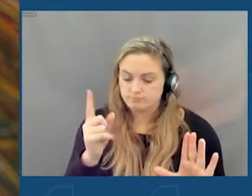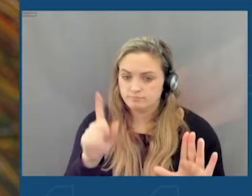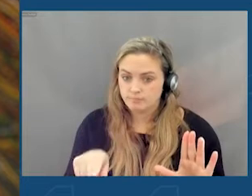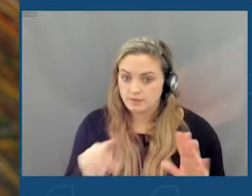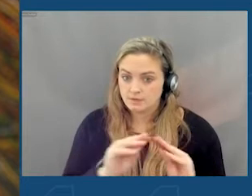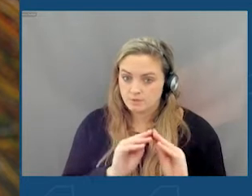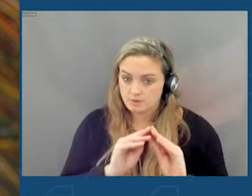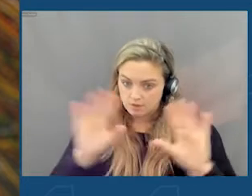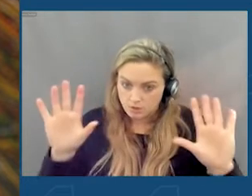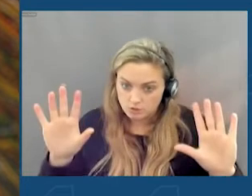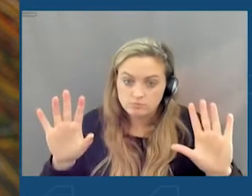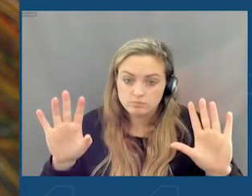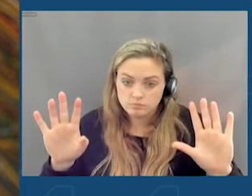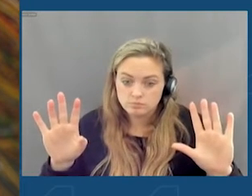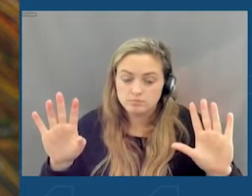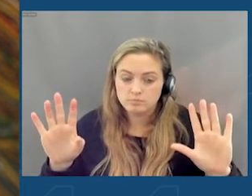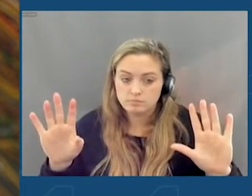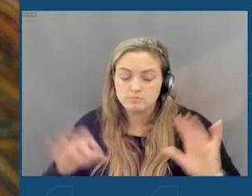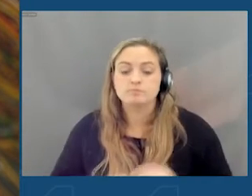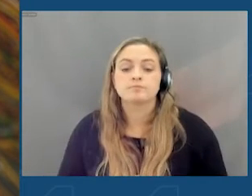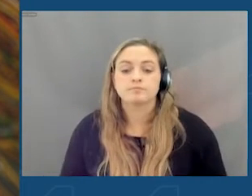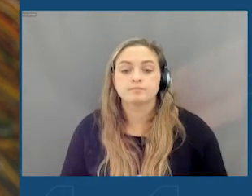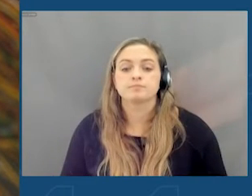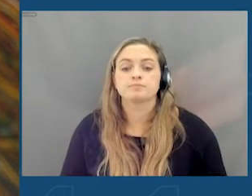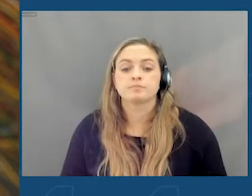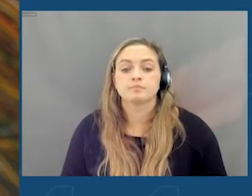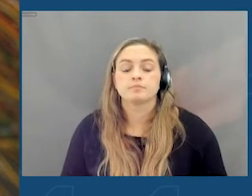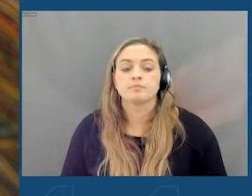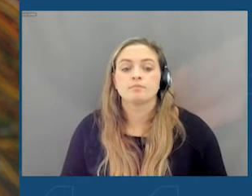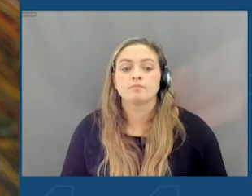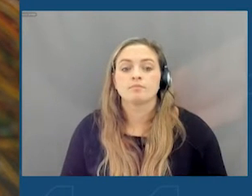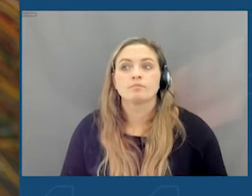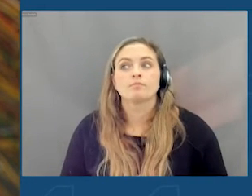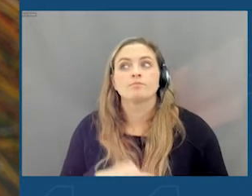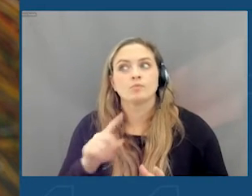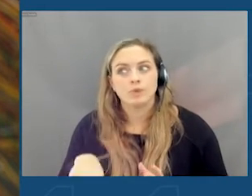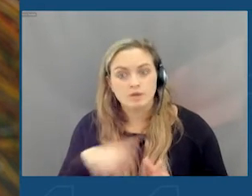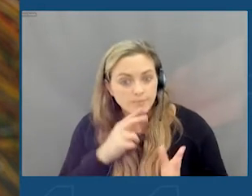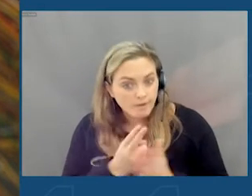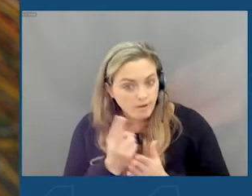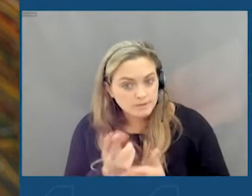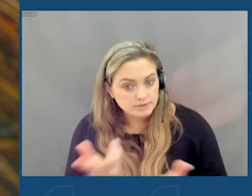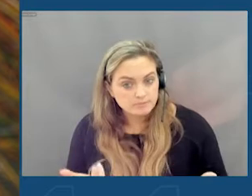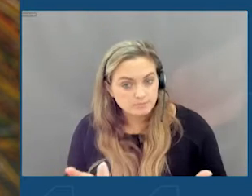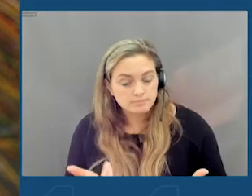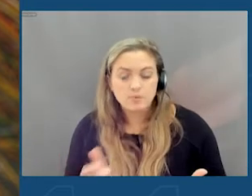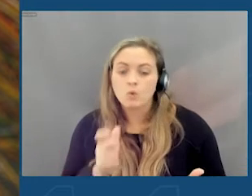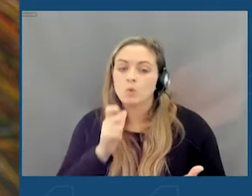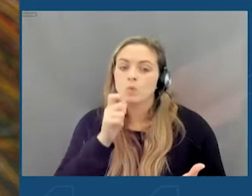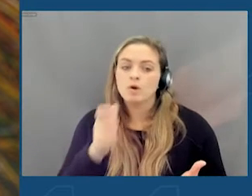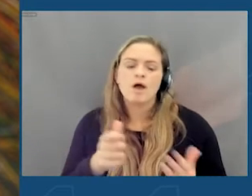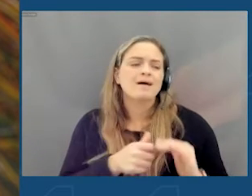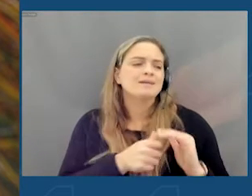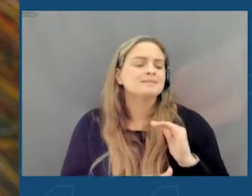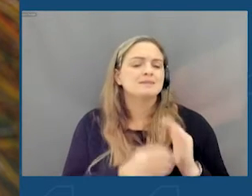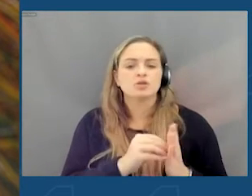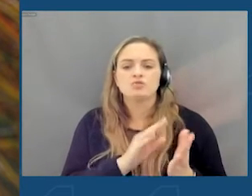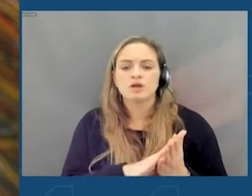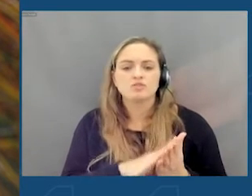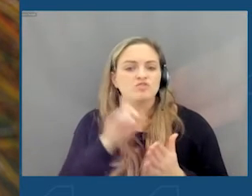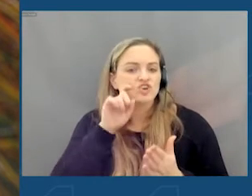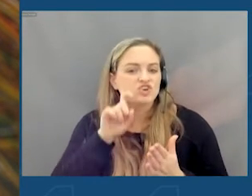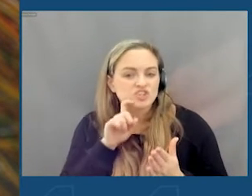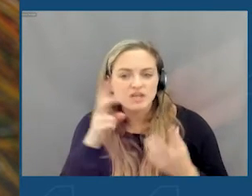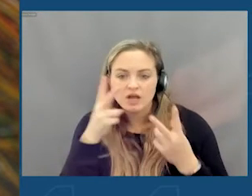tellers out here, okay? Tell the truth. We're not sealing records for sex crimes or